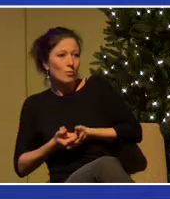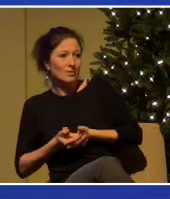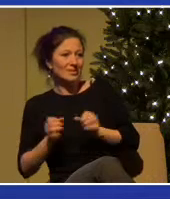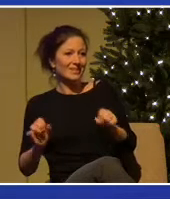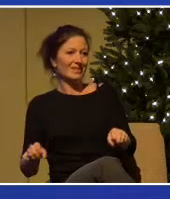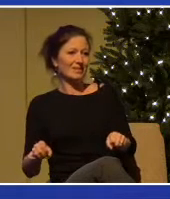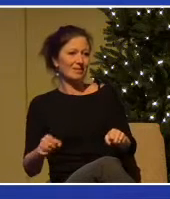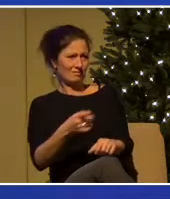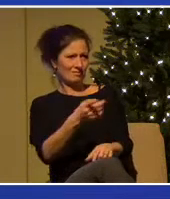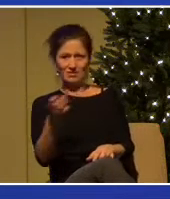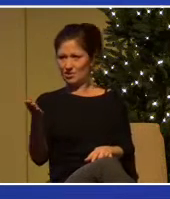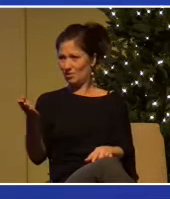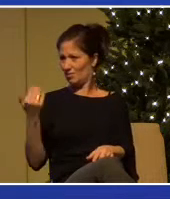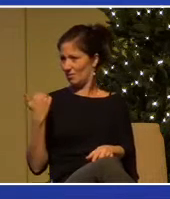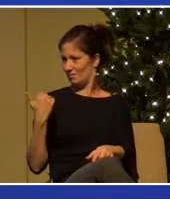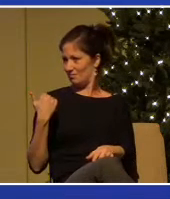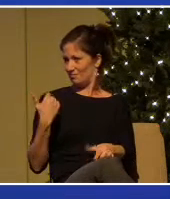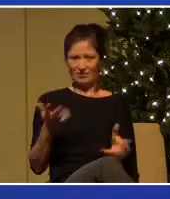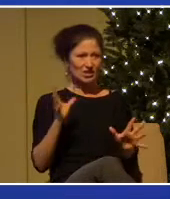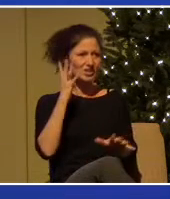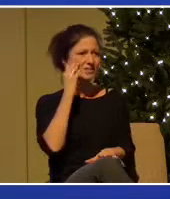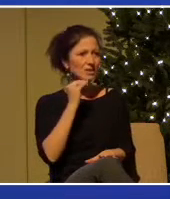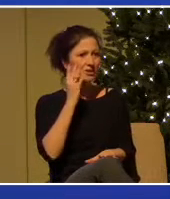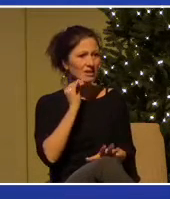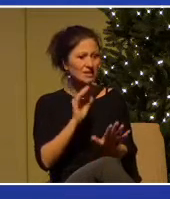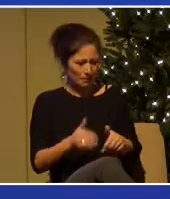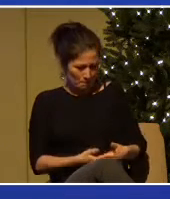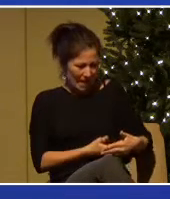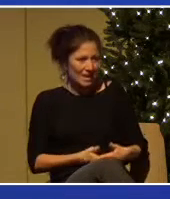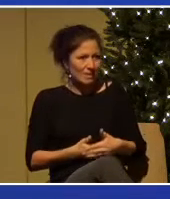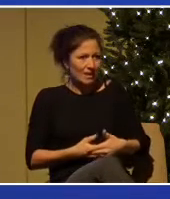And if you ever held a newborn baby, tiny,